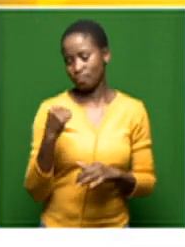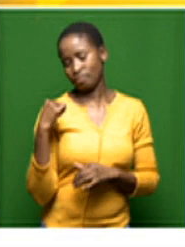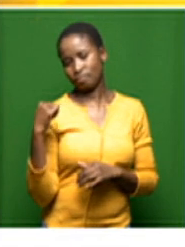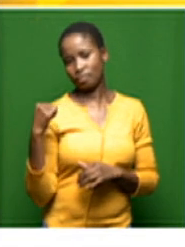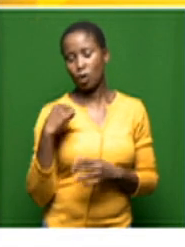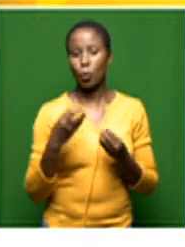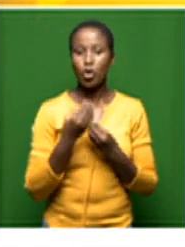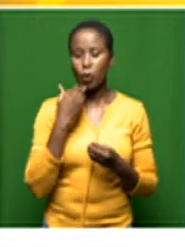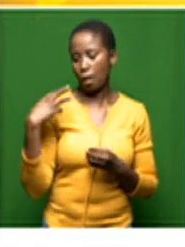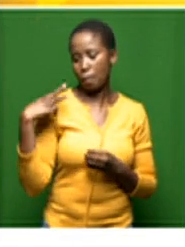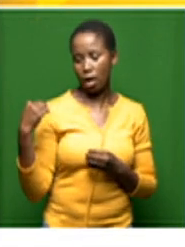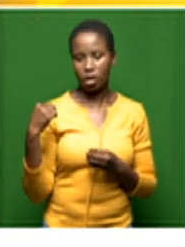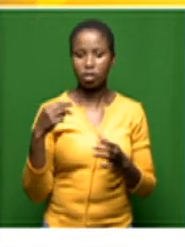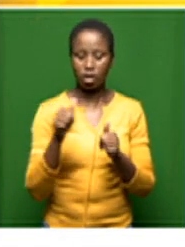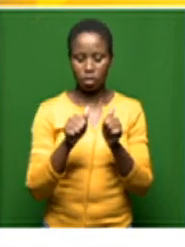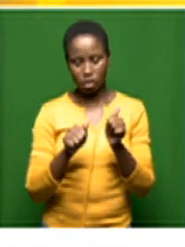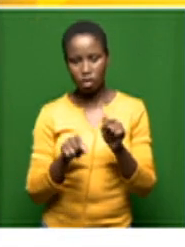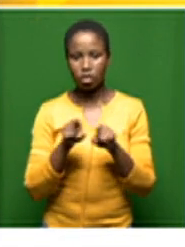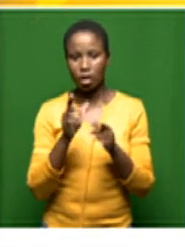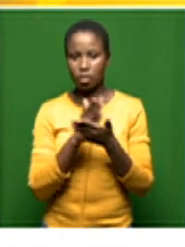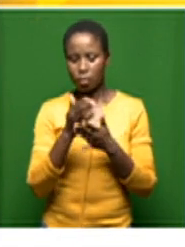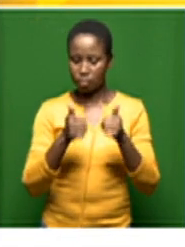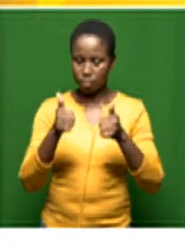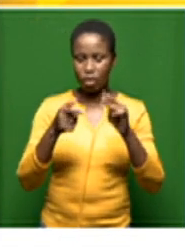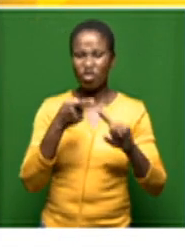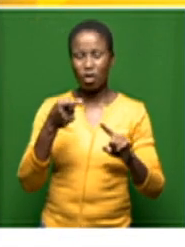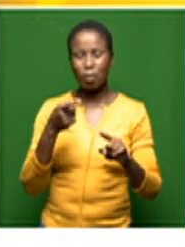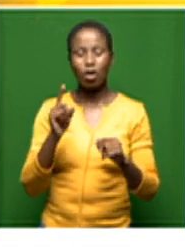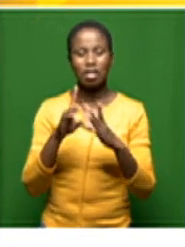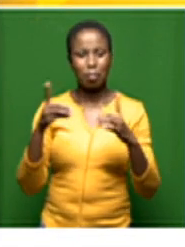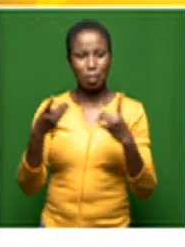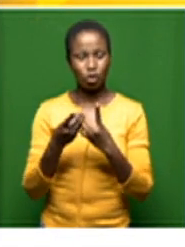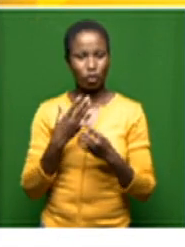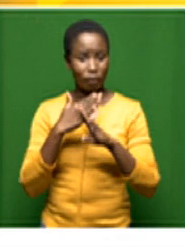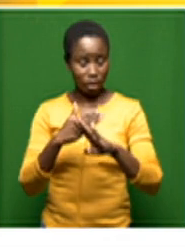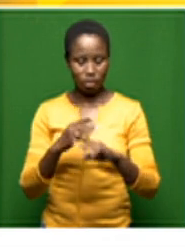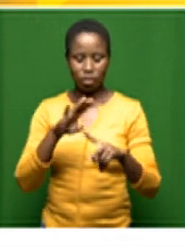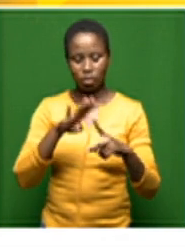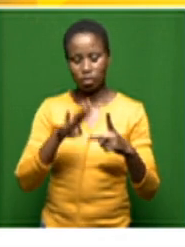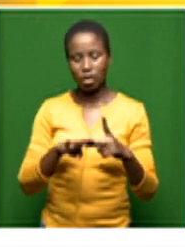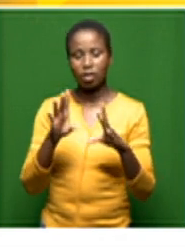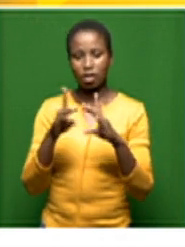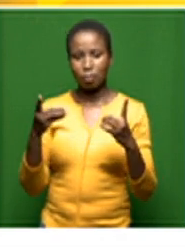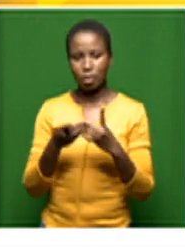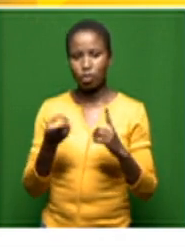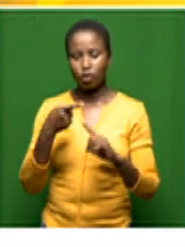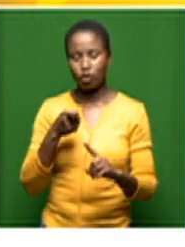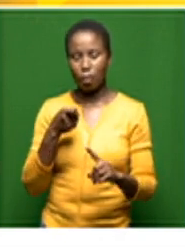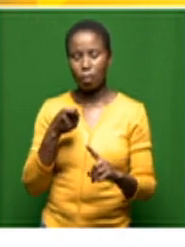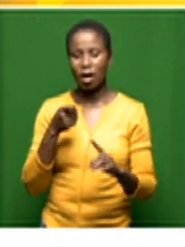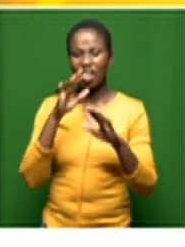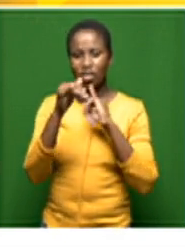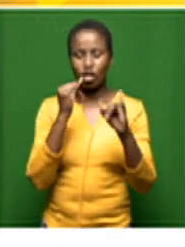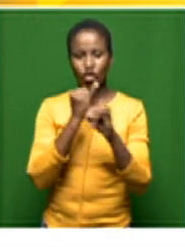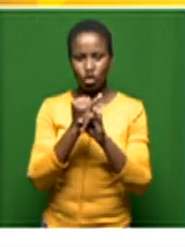with ministers and heads of the Department of Defense, Department of International Relations